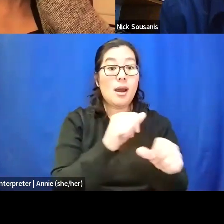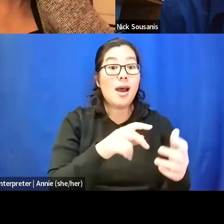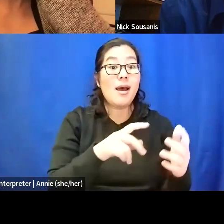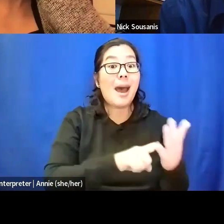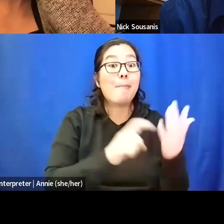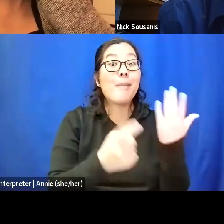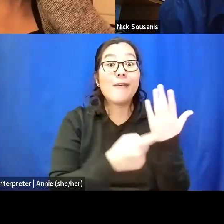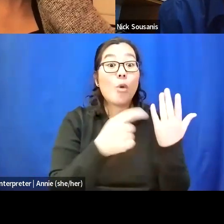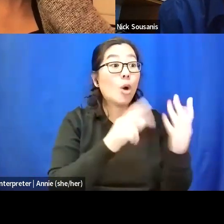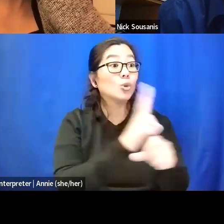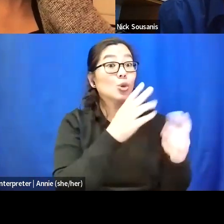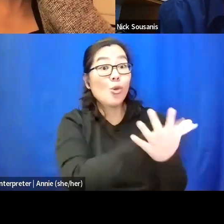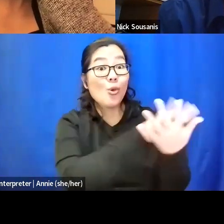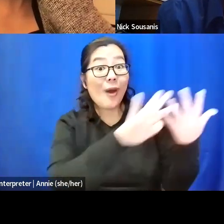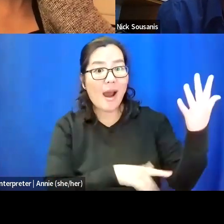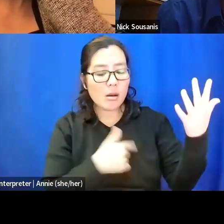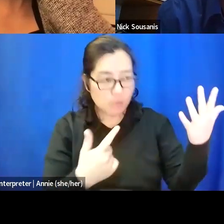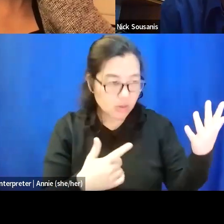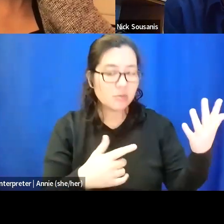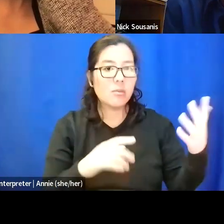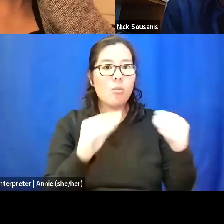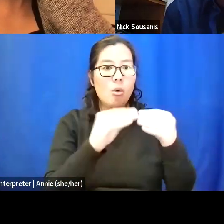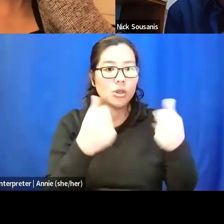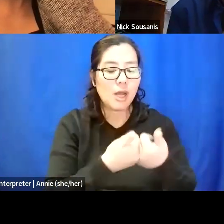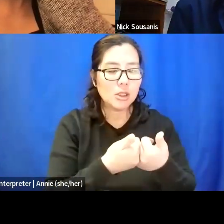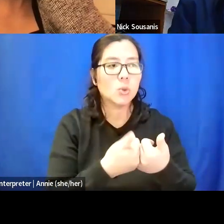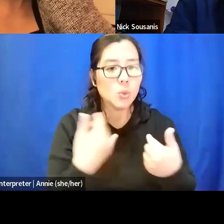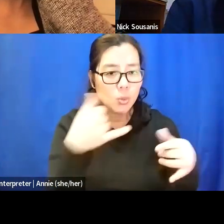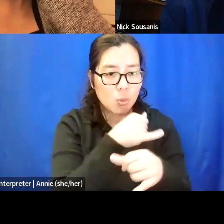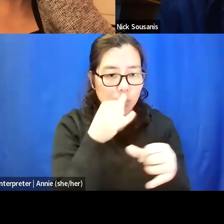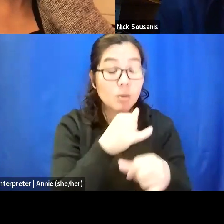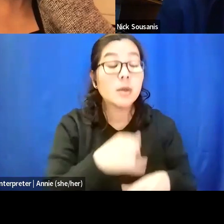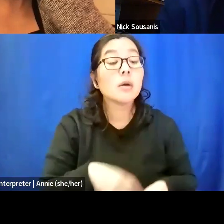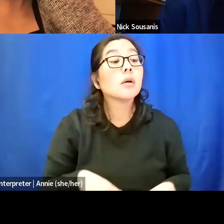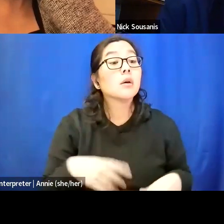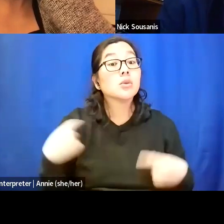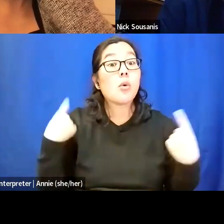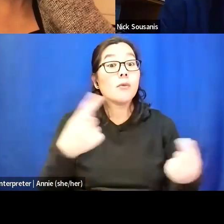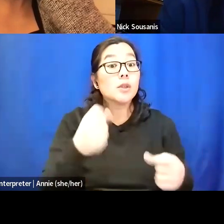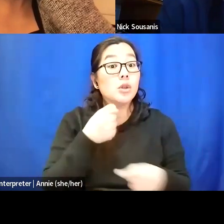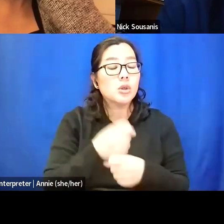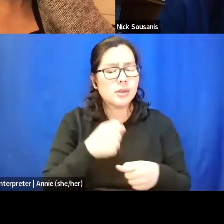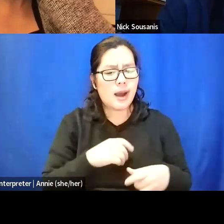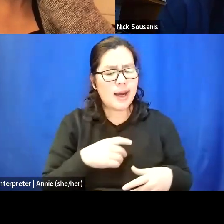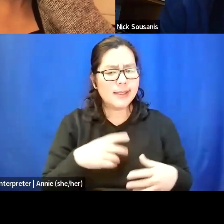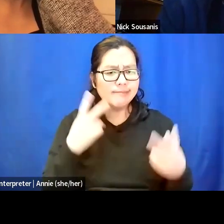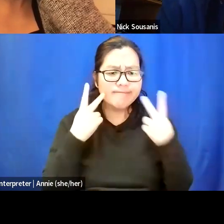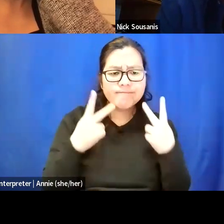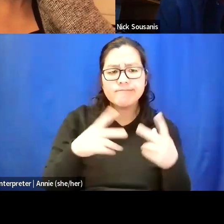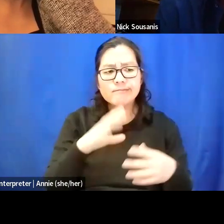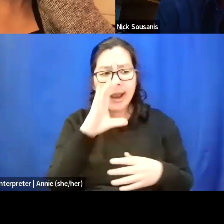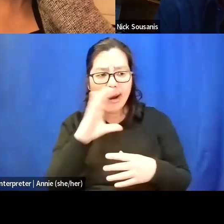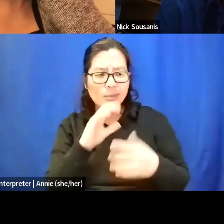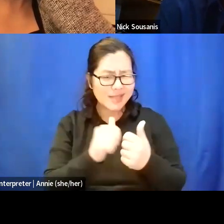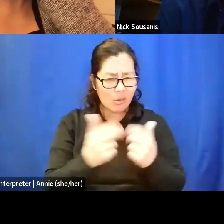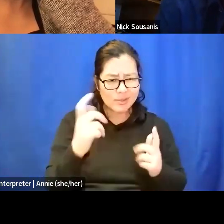that even more difficult. So over the years, I'd pay attention to ways that I'd see comics adapted for